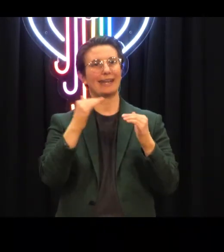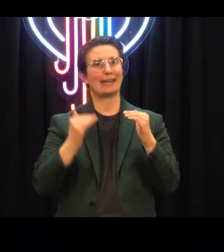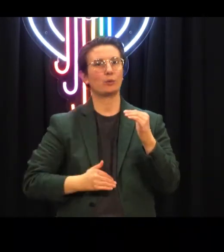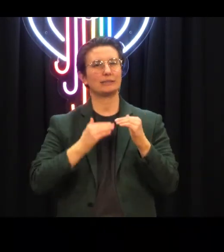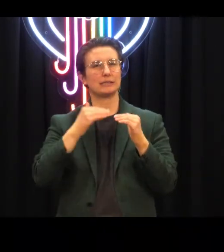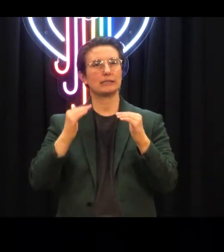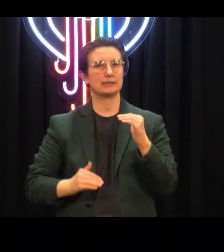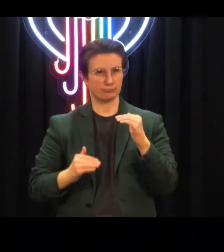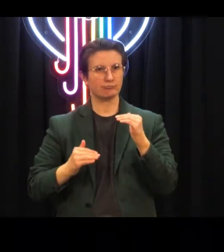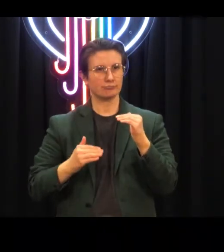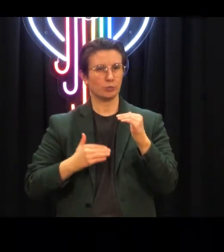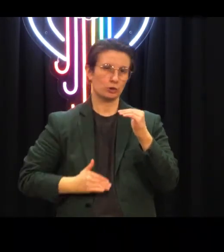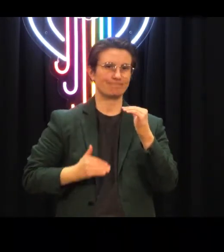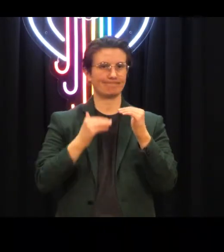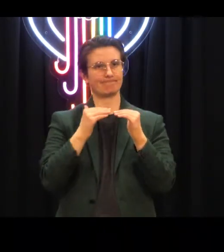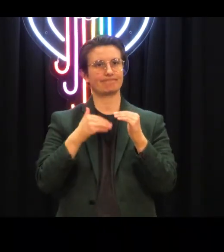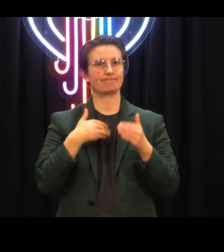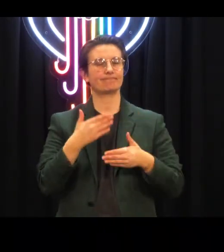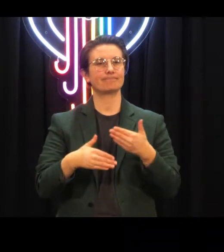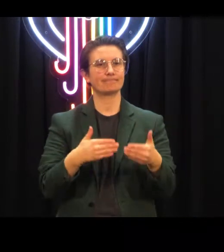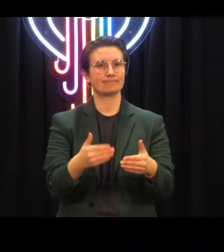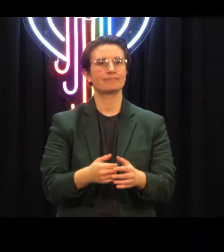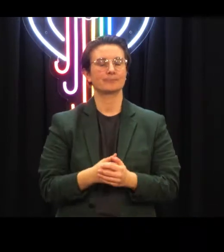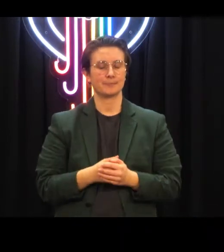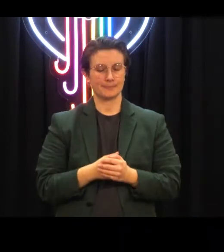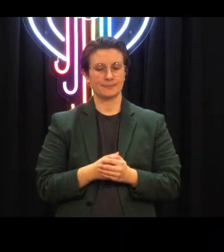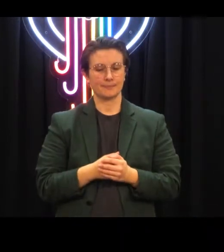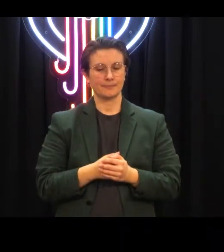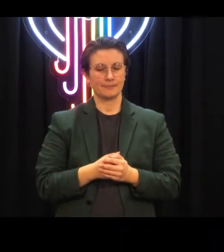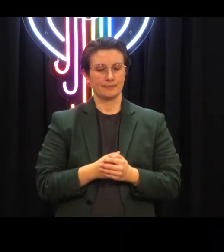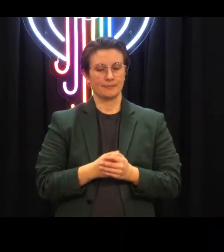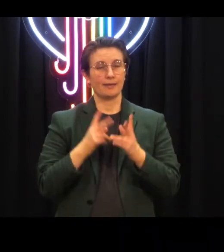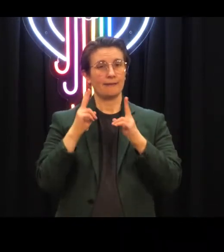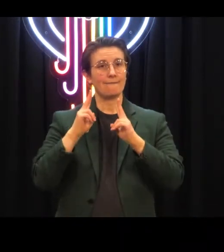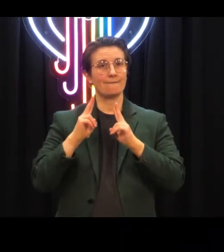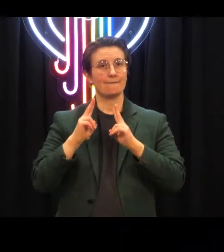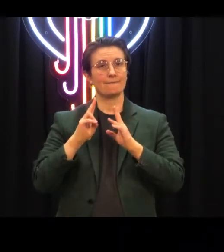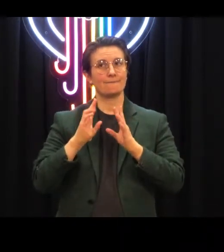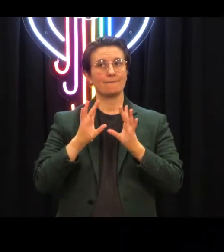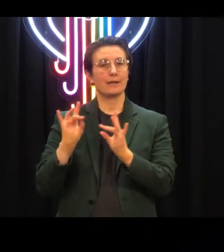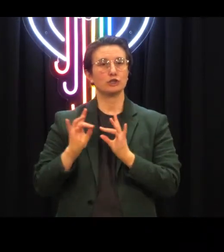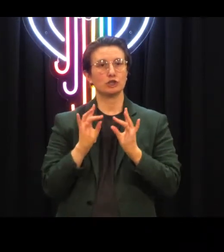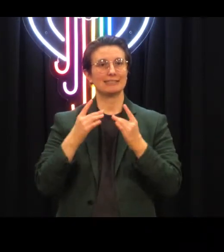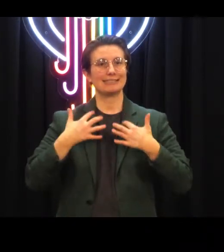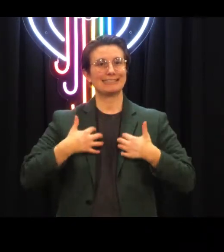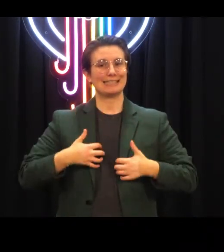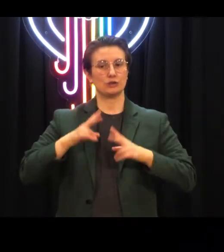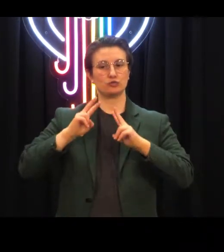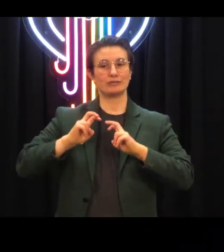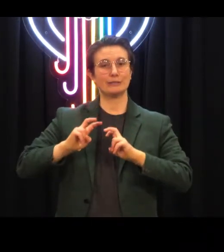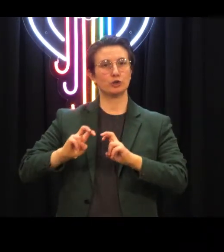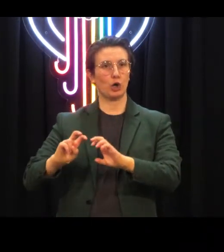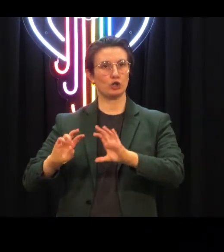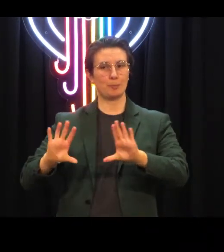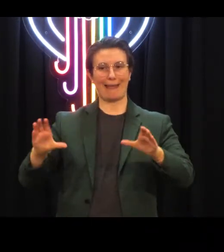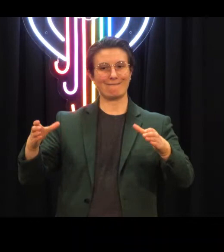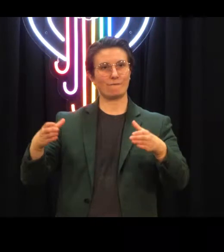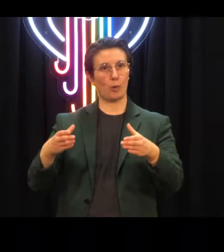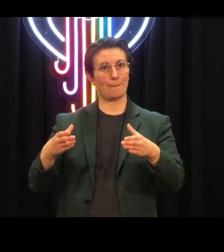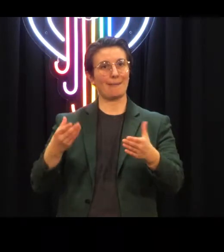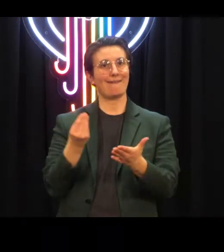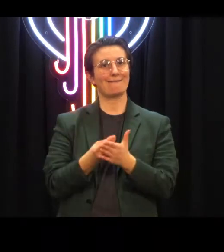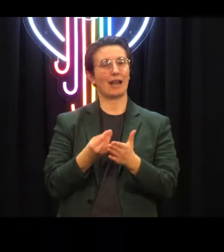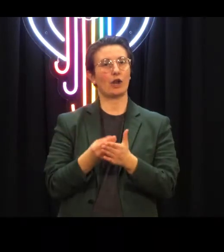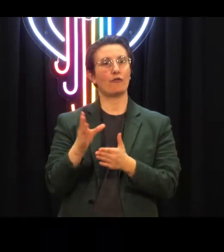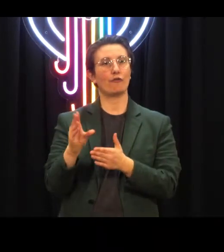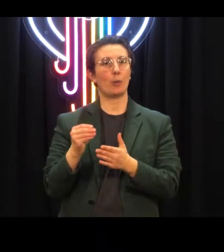again in the next one. The Infectious Diseases Research Platform will be funded through the Strategic Science Investment Fund and managed